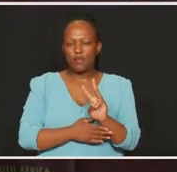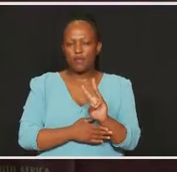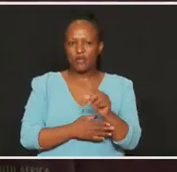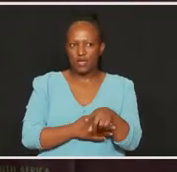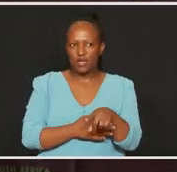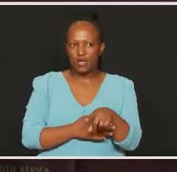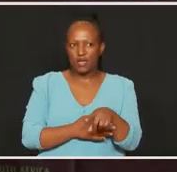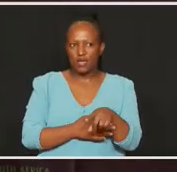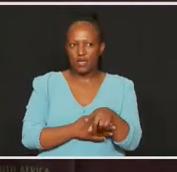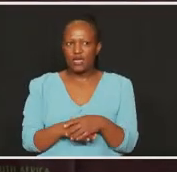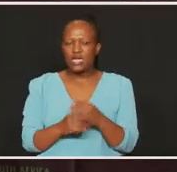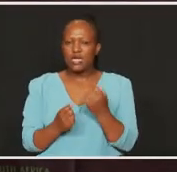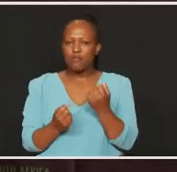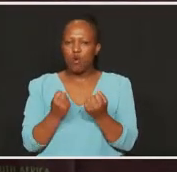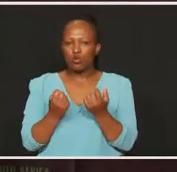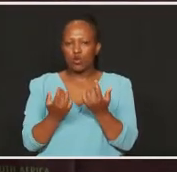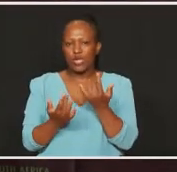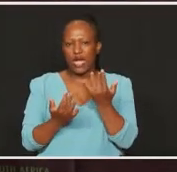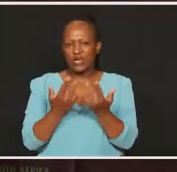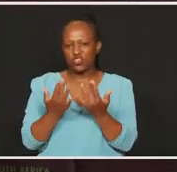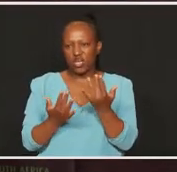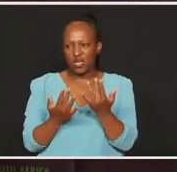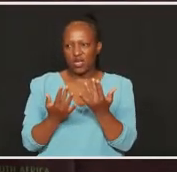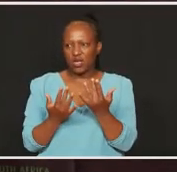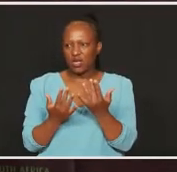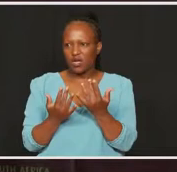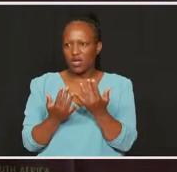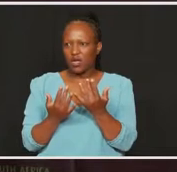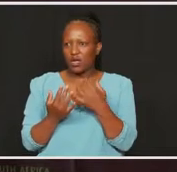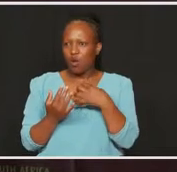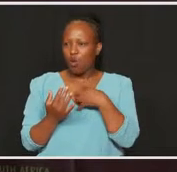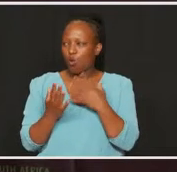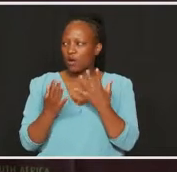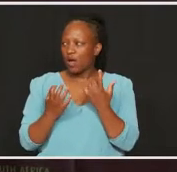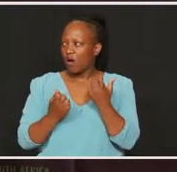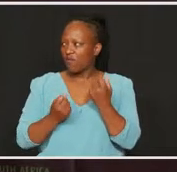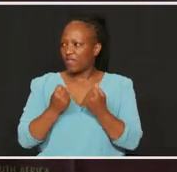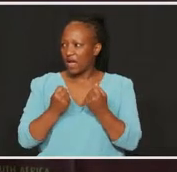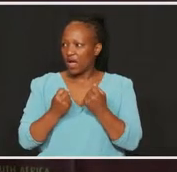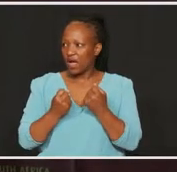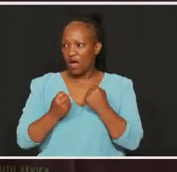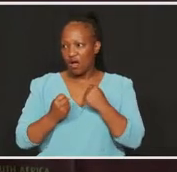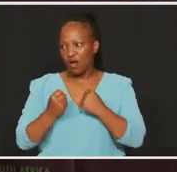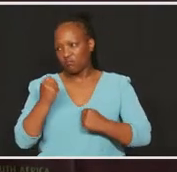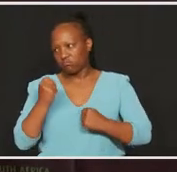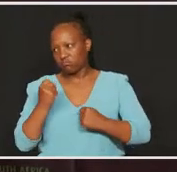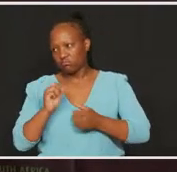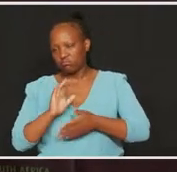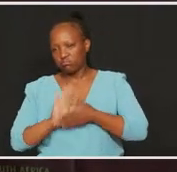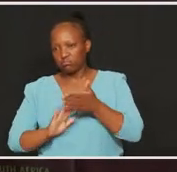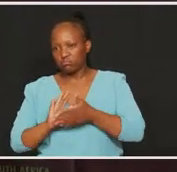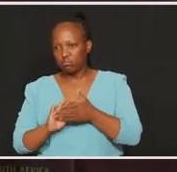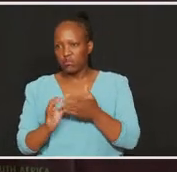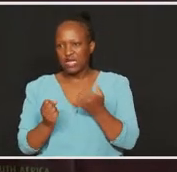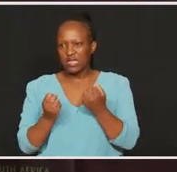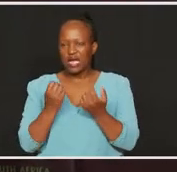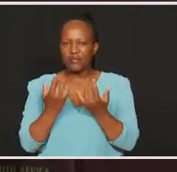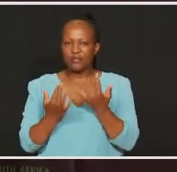yeah so the owner of the car please run the car is on fire